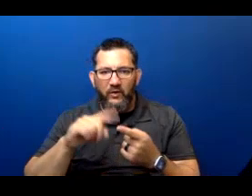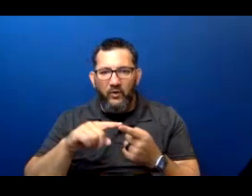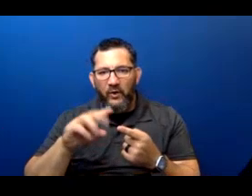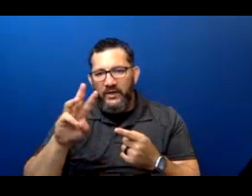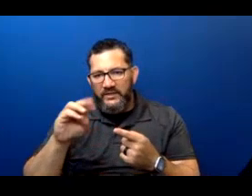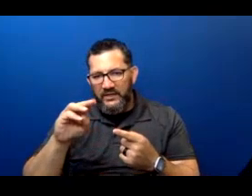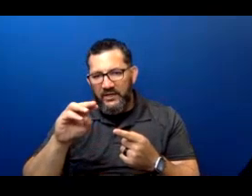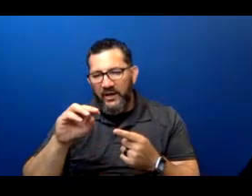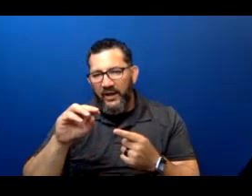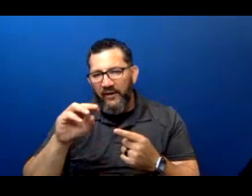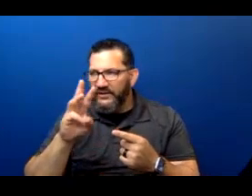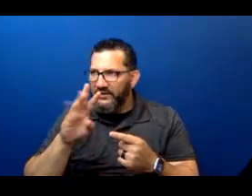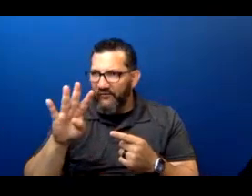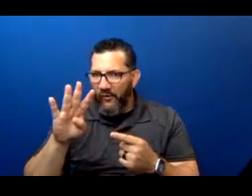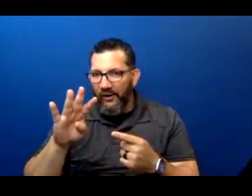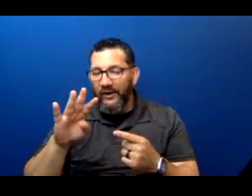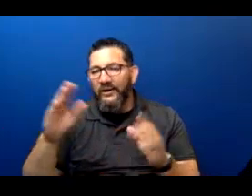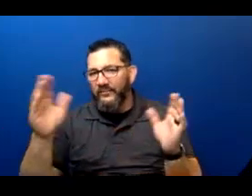in contrast with